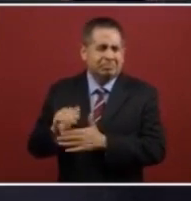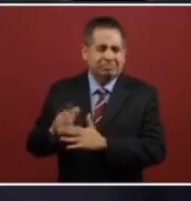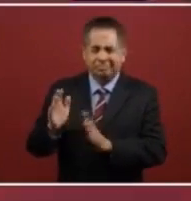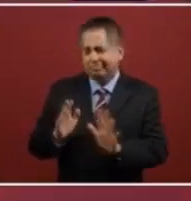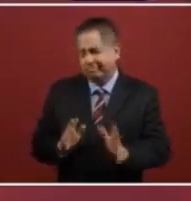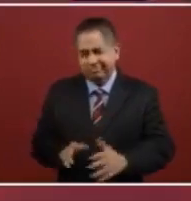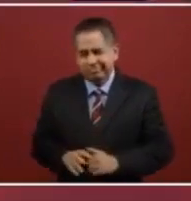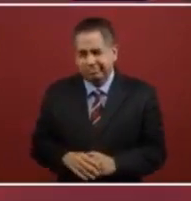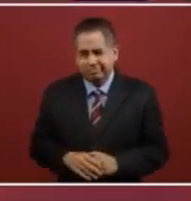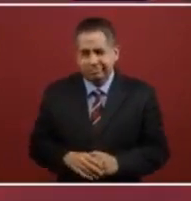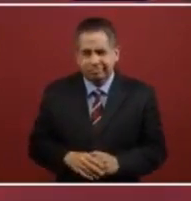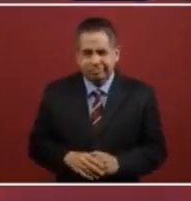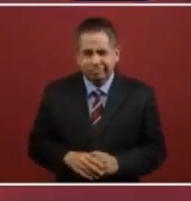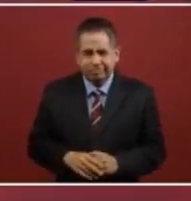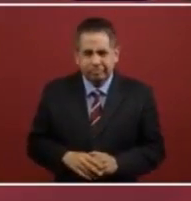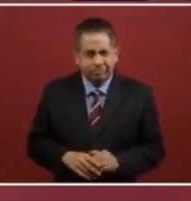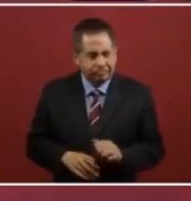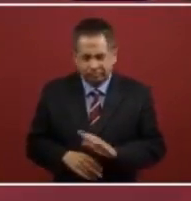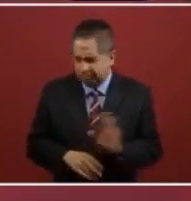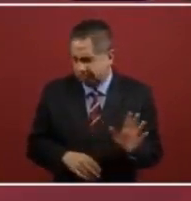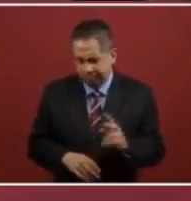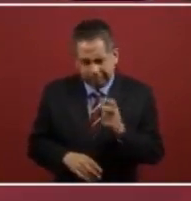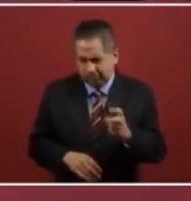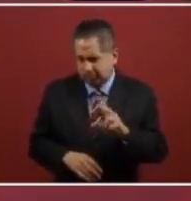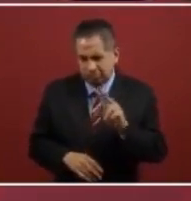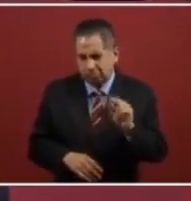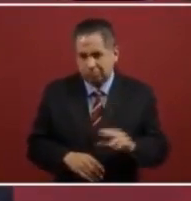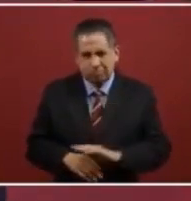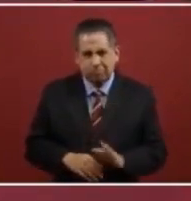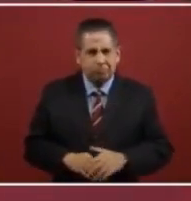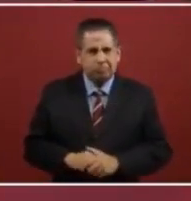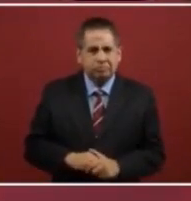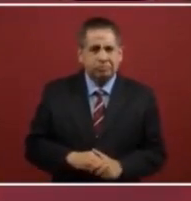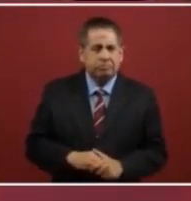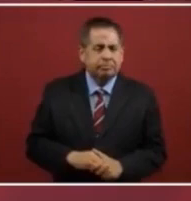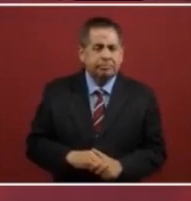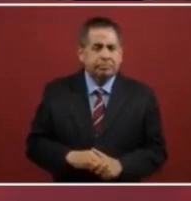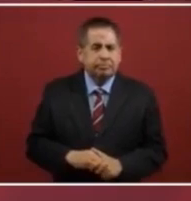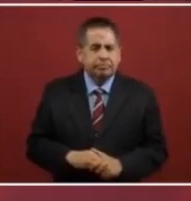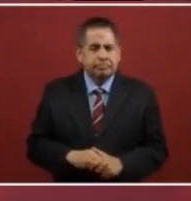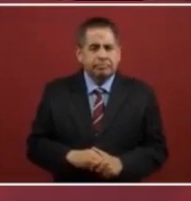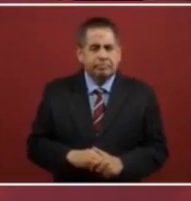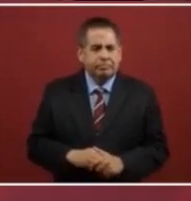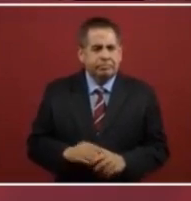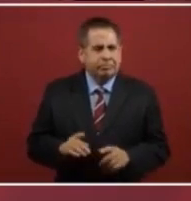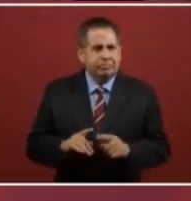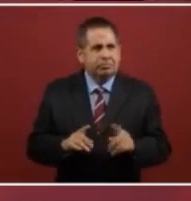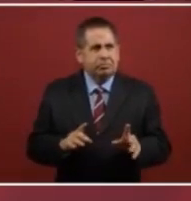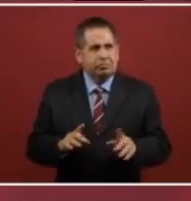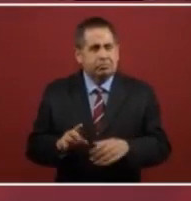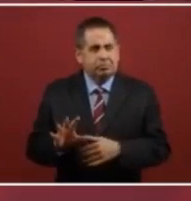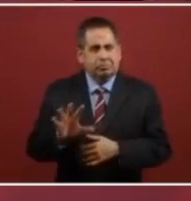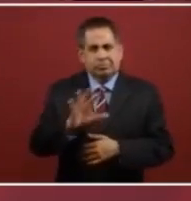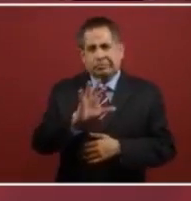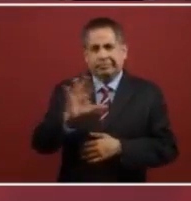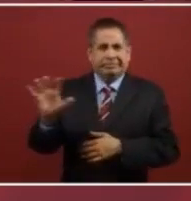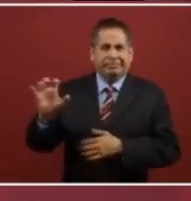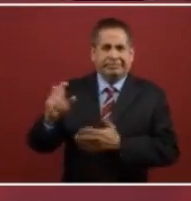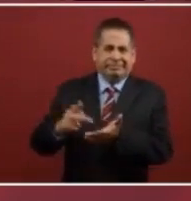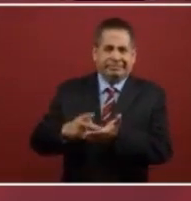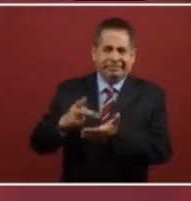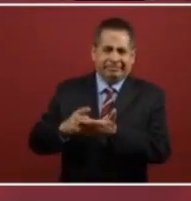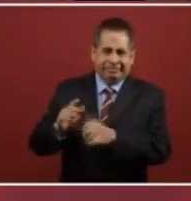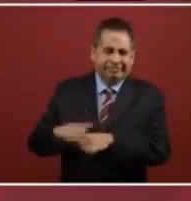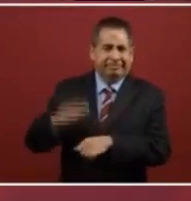No, even more. no, No, it's even more than that. como 500 veces más 500 times more